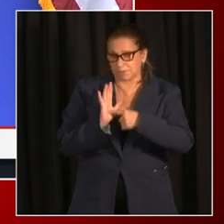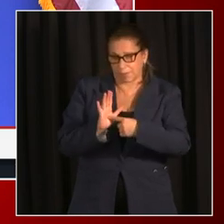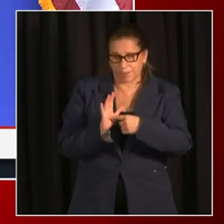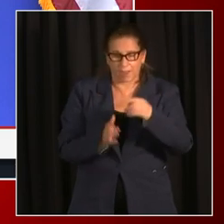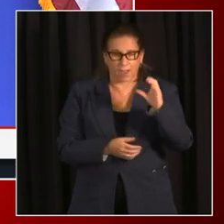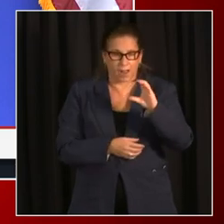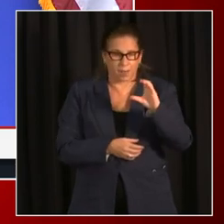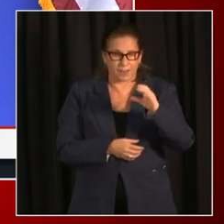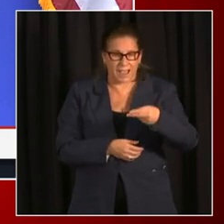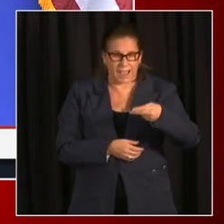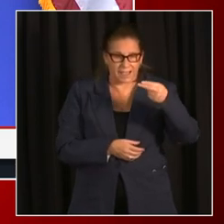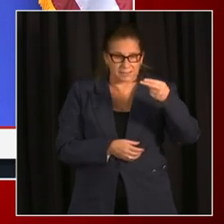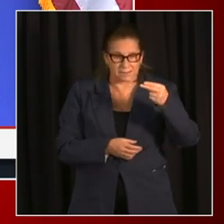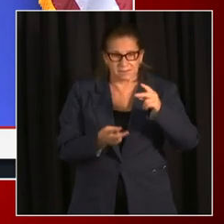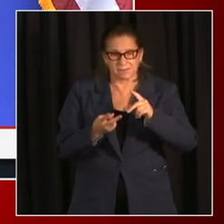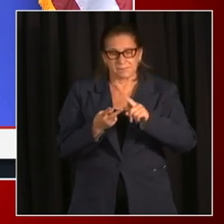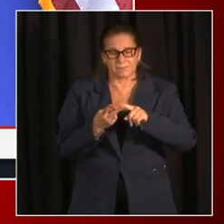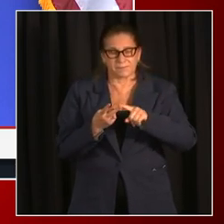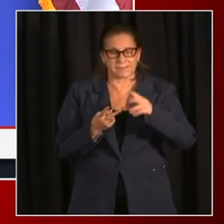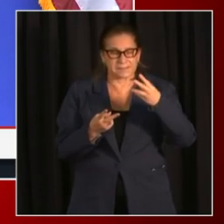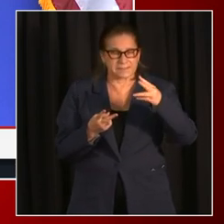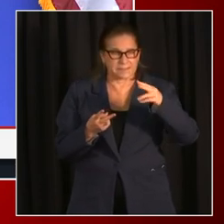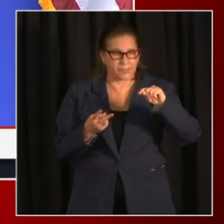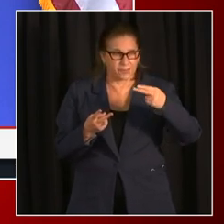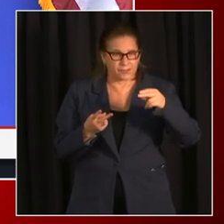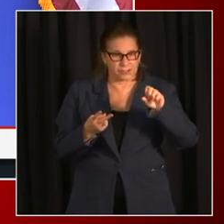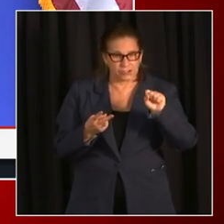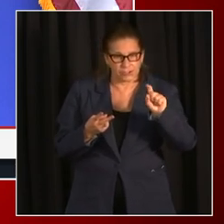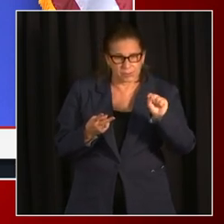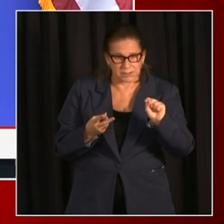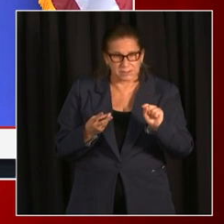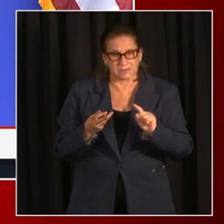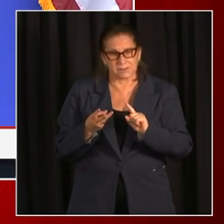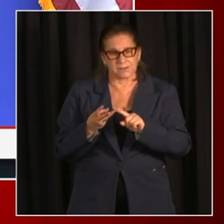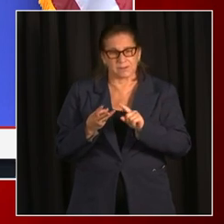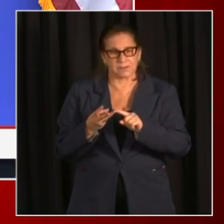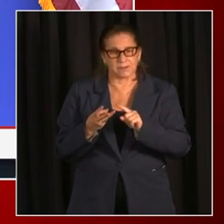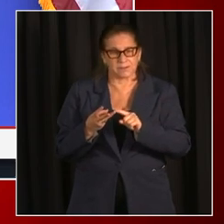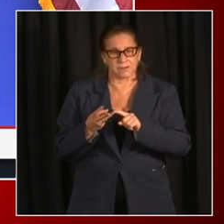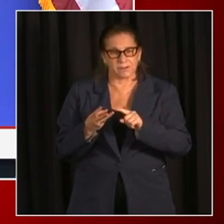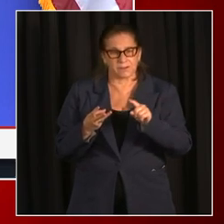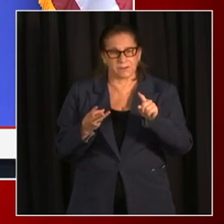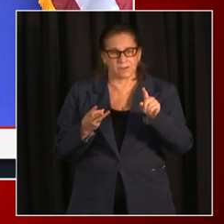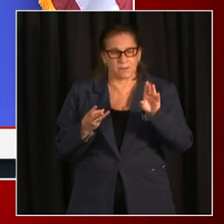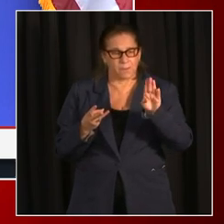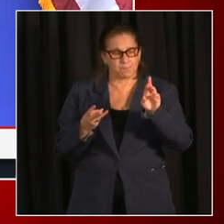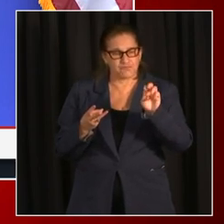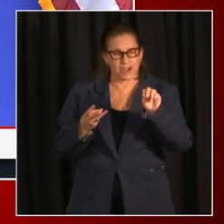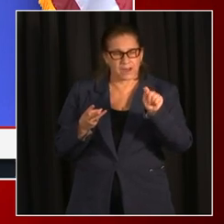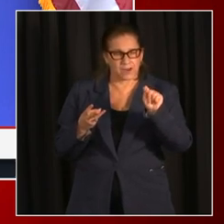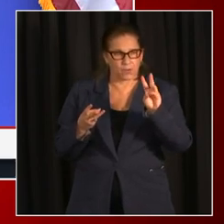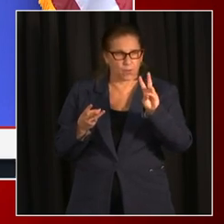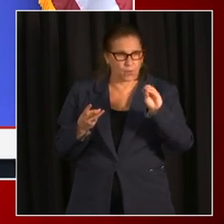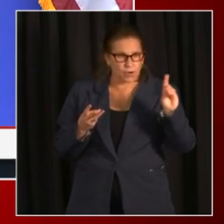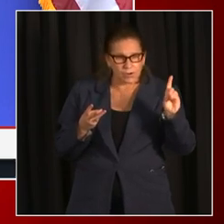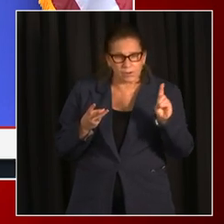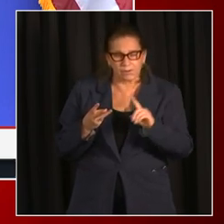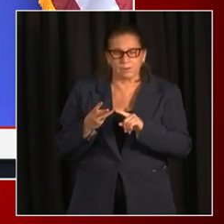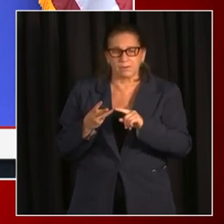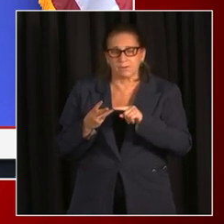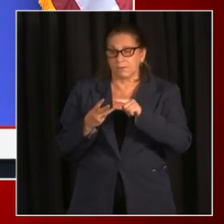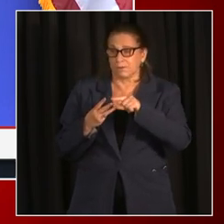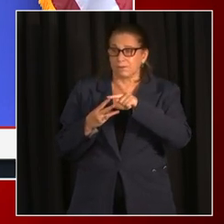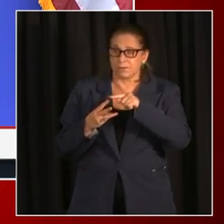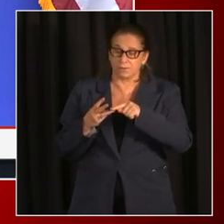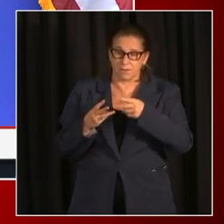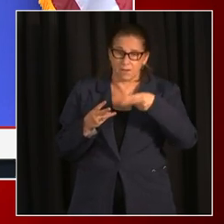16th Street Heights. So we will absolutely be paying attention to those neighborhoods, especially